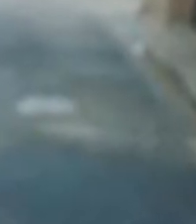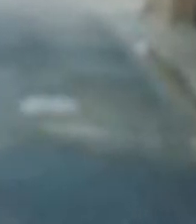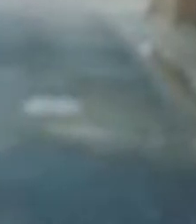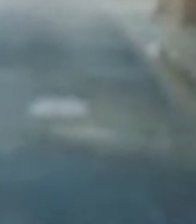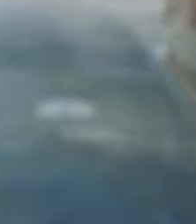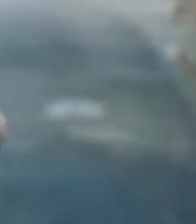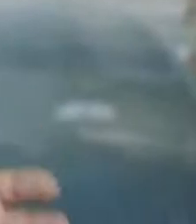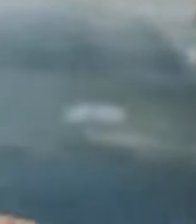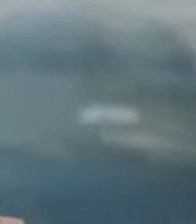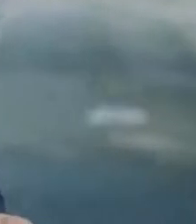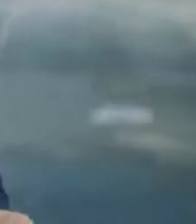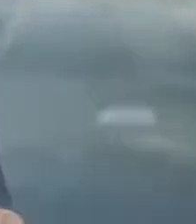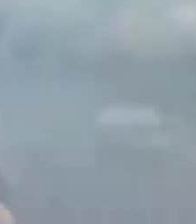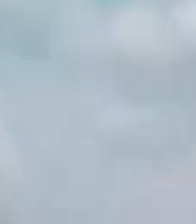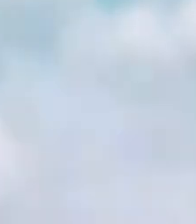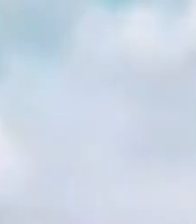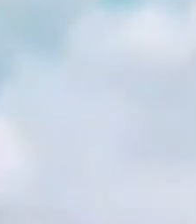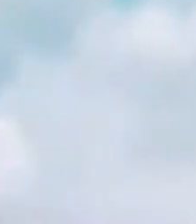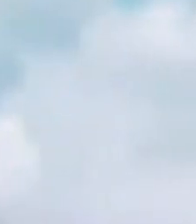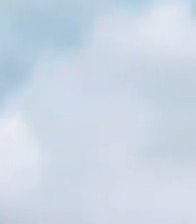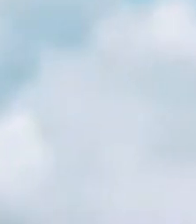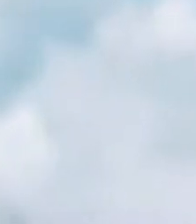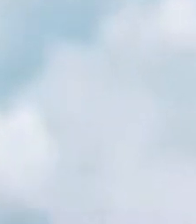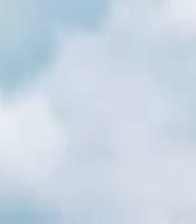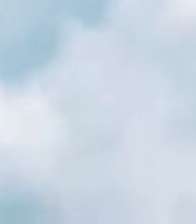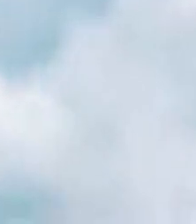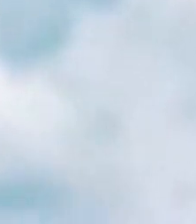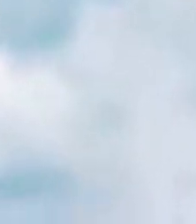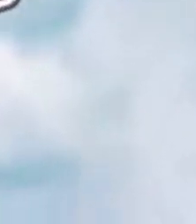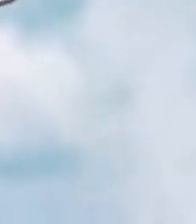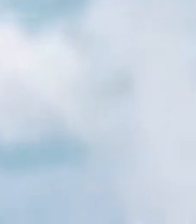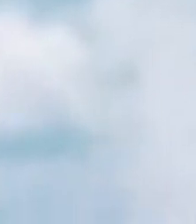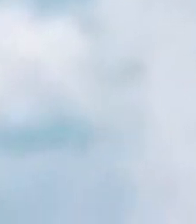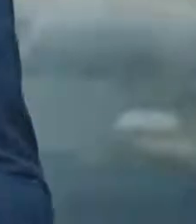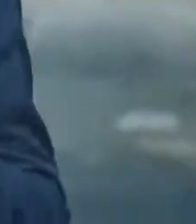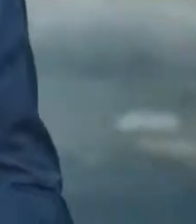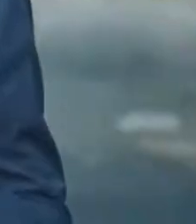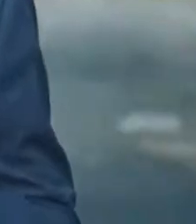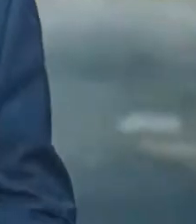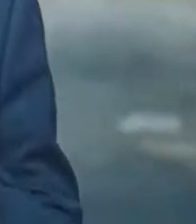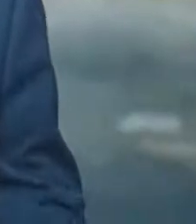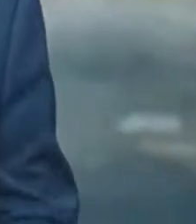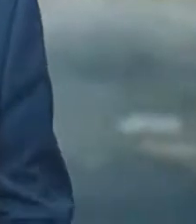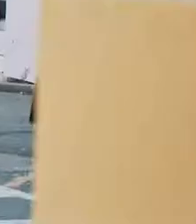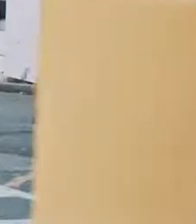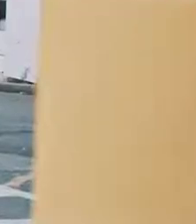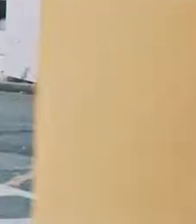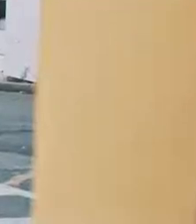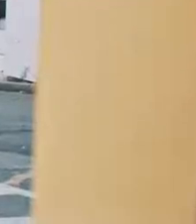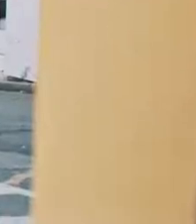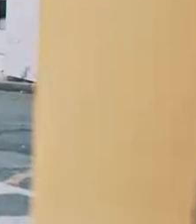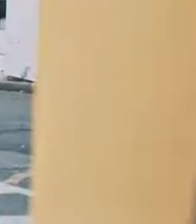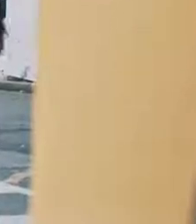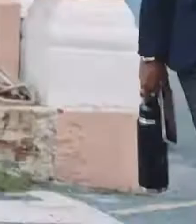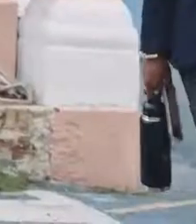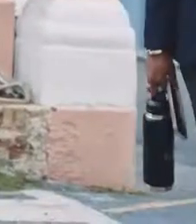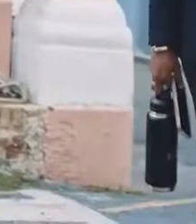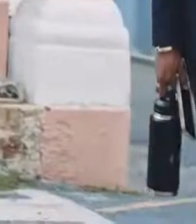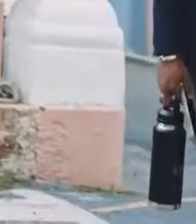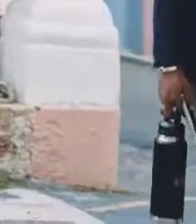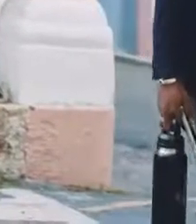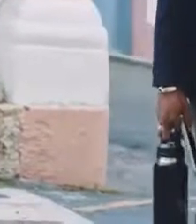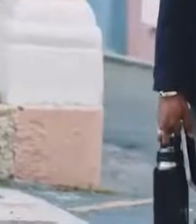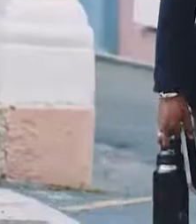Some say they may ask too many questions. ¿De dónde viene? ¿Cómo llegaste aquí? But that's not true. Only